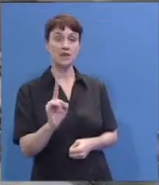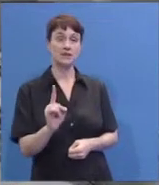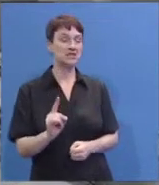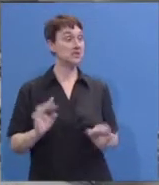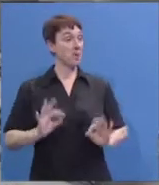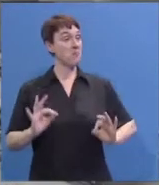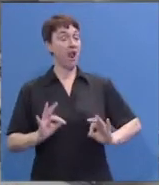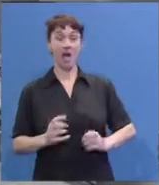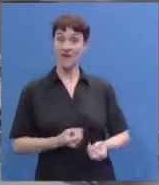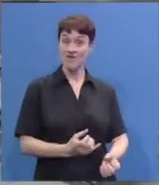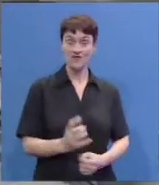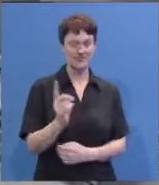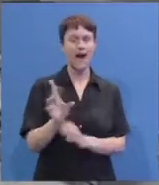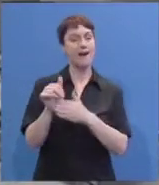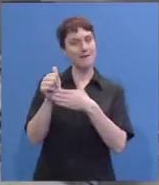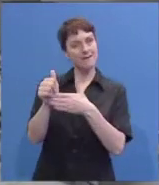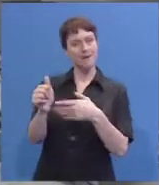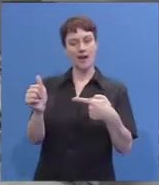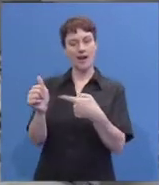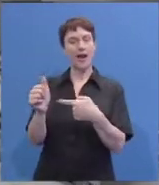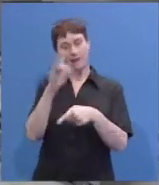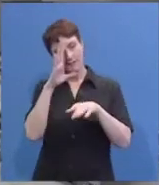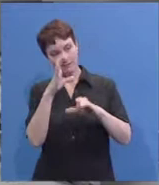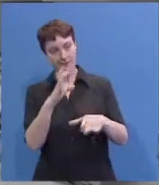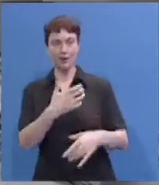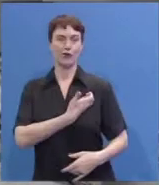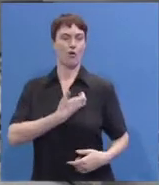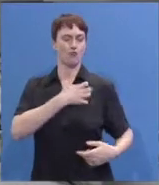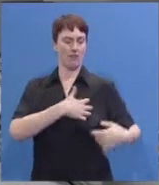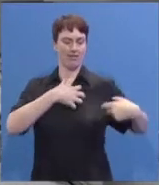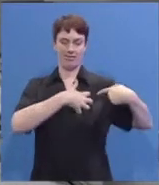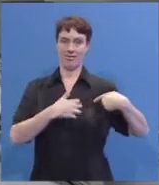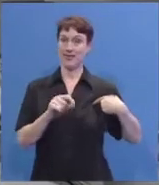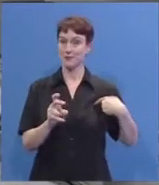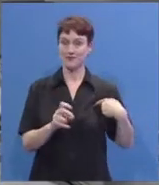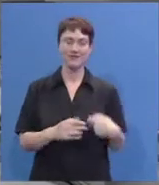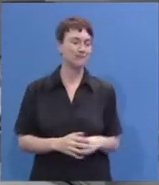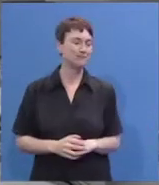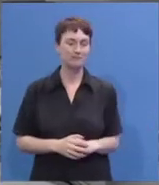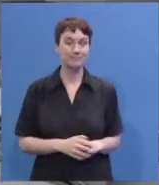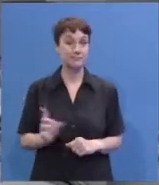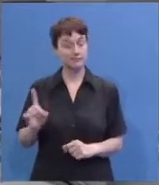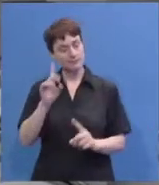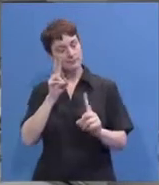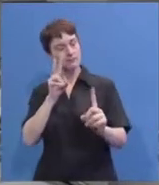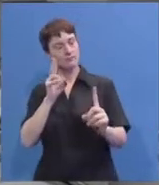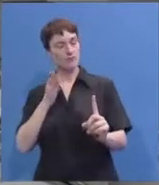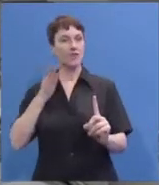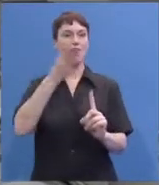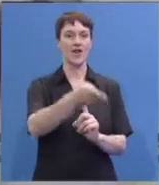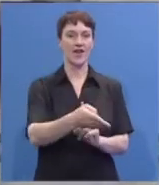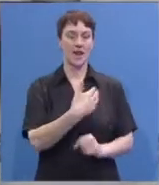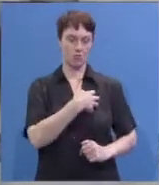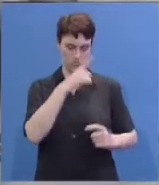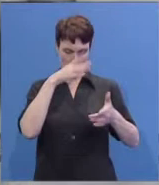doesn't go to what the emotional instinctive reaction would be. He goes beyond that. And I think that is one of